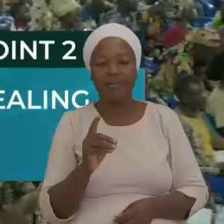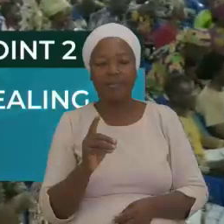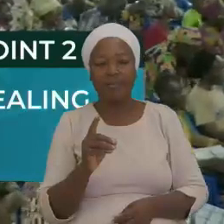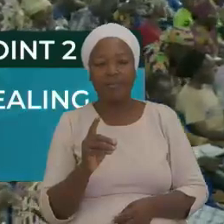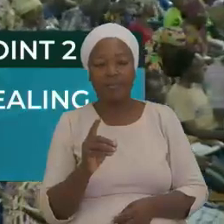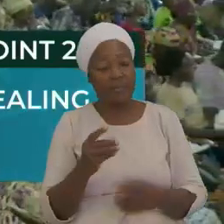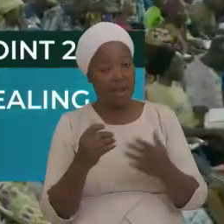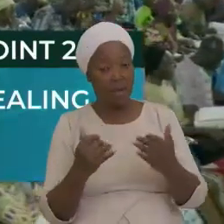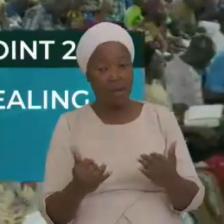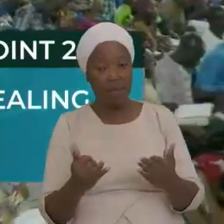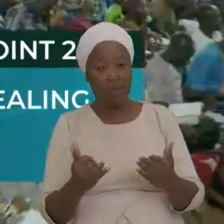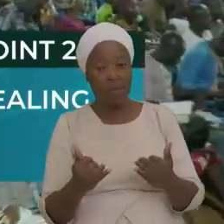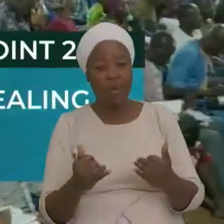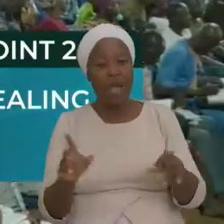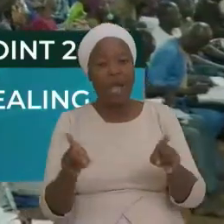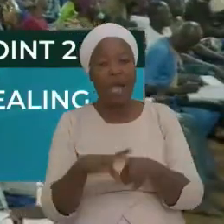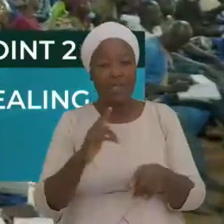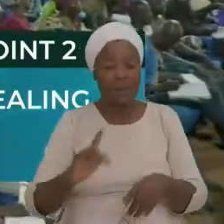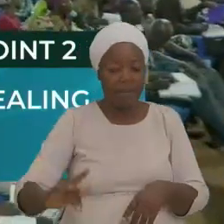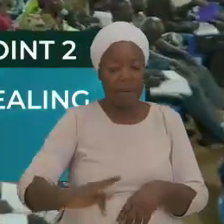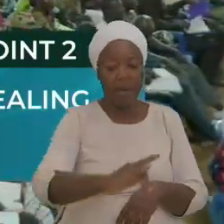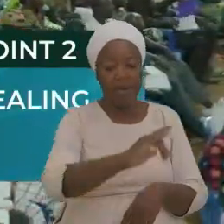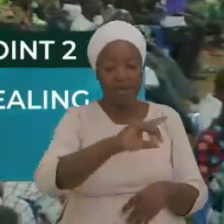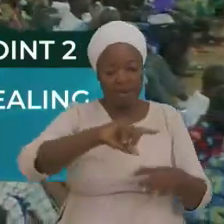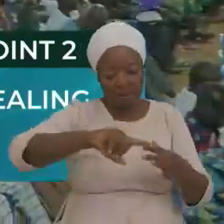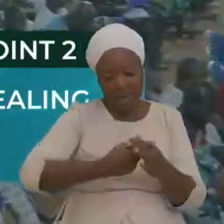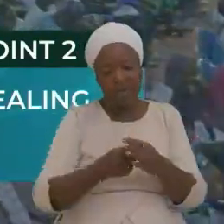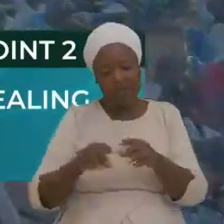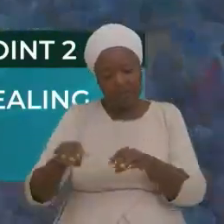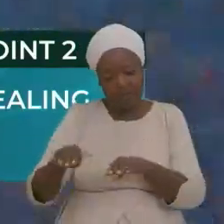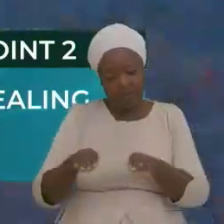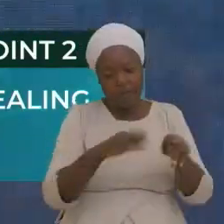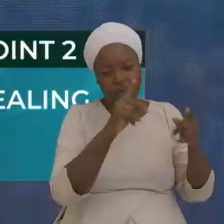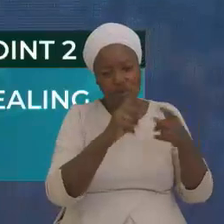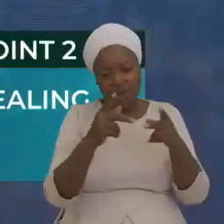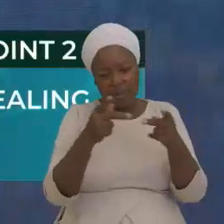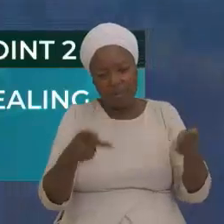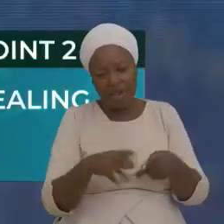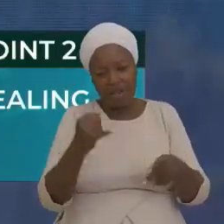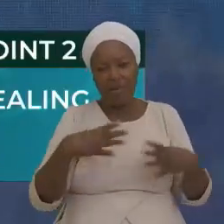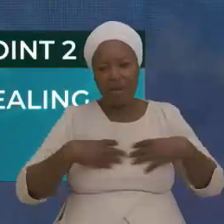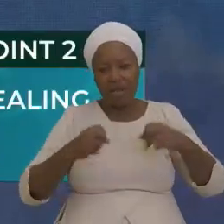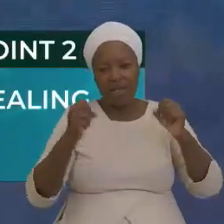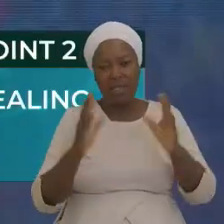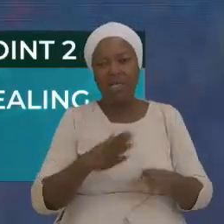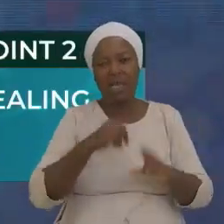Now, as the plane is taking us to our destination of miracle and healing,